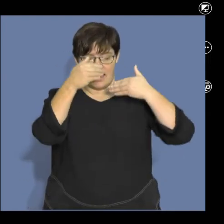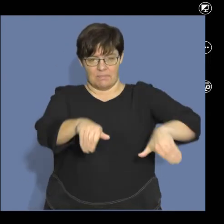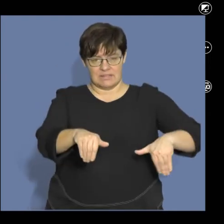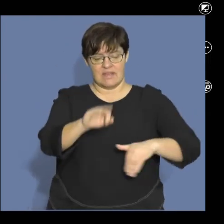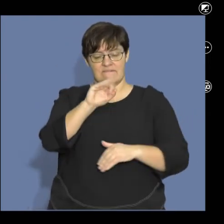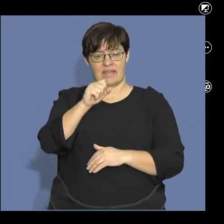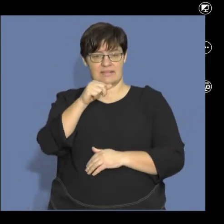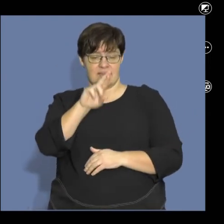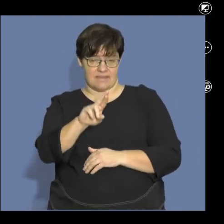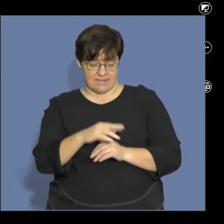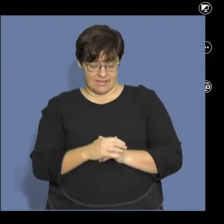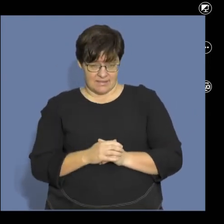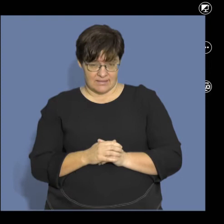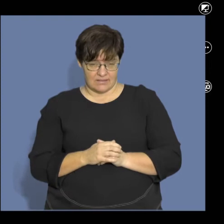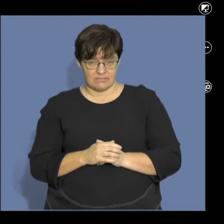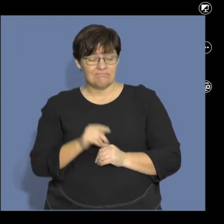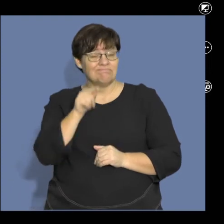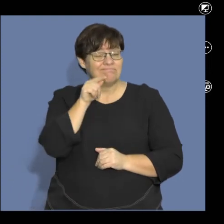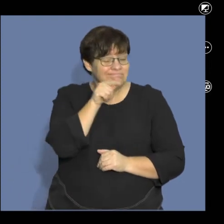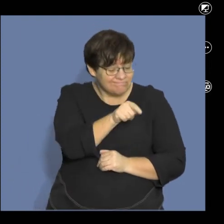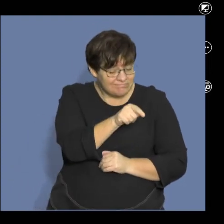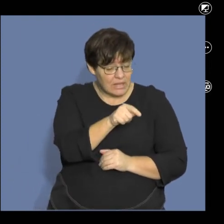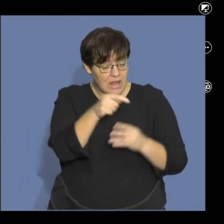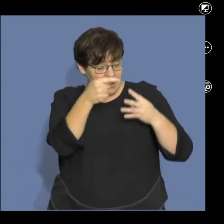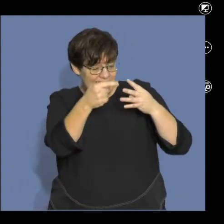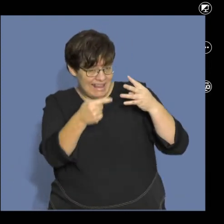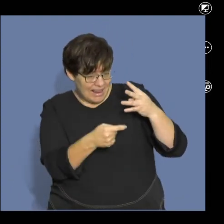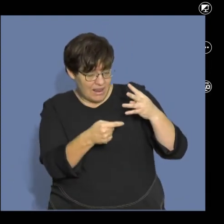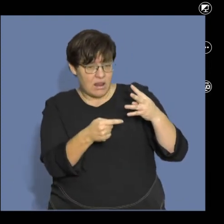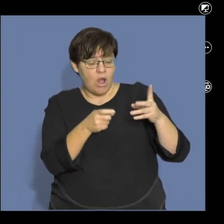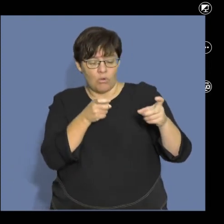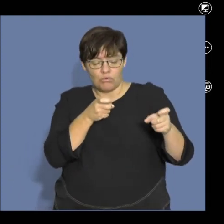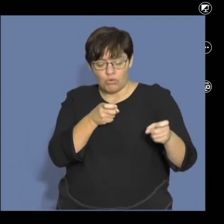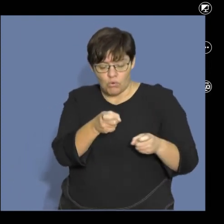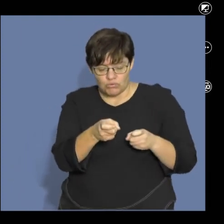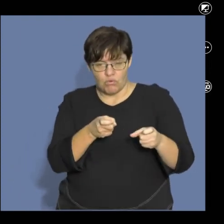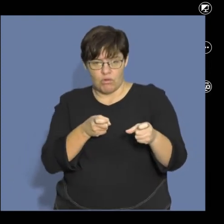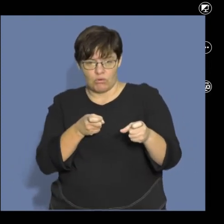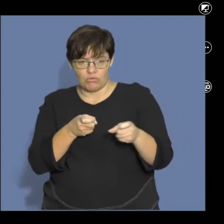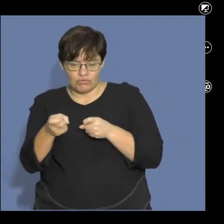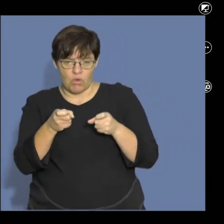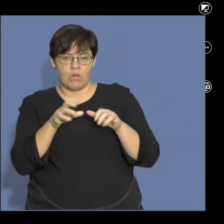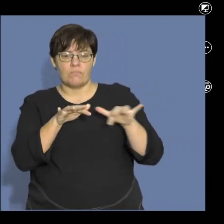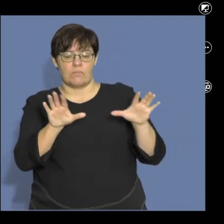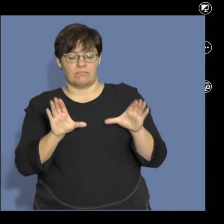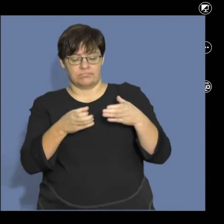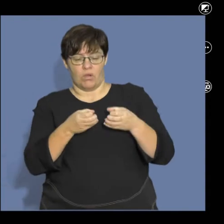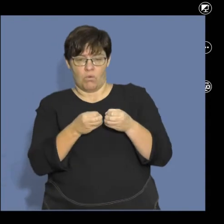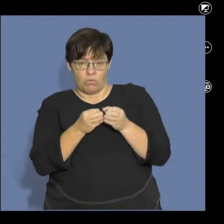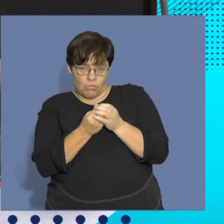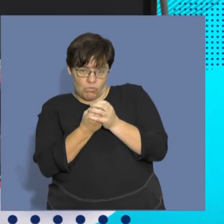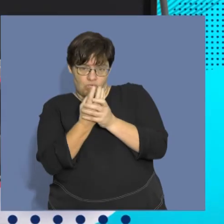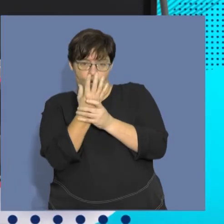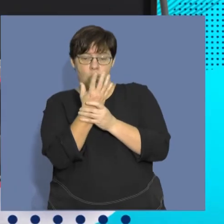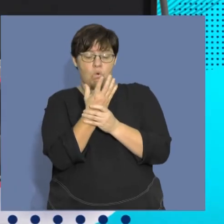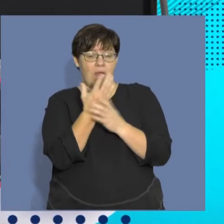factors that are going to control or limit population growth.